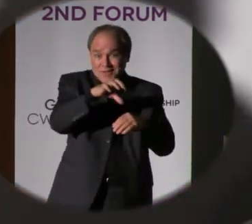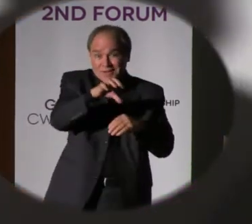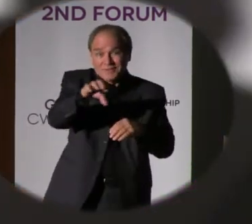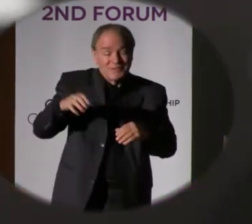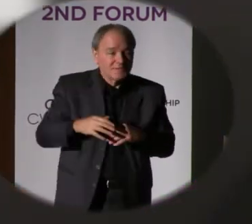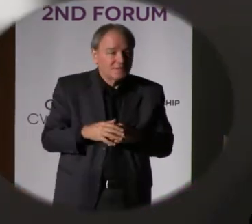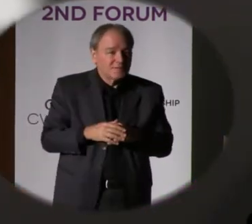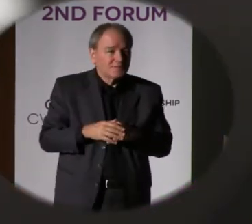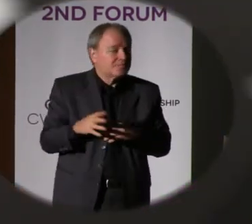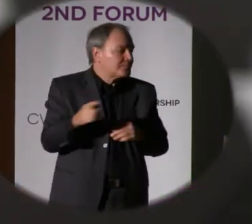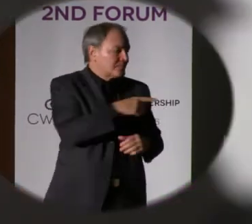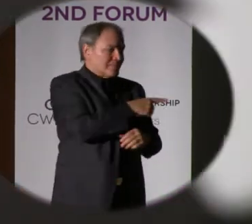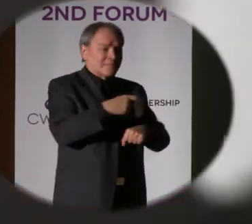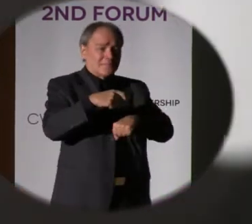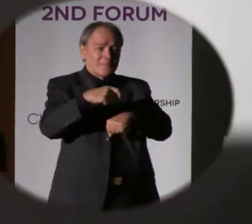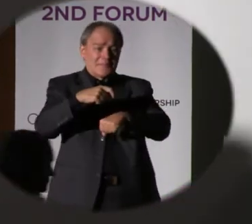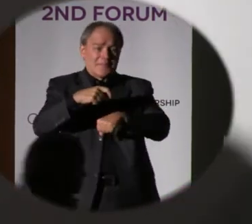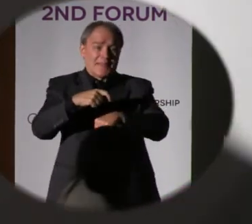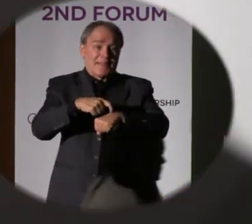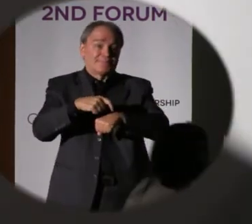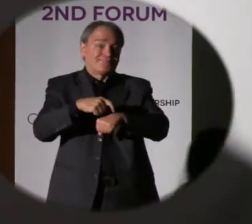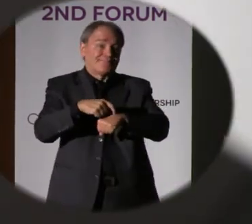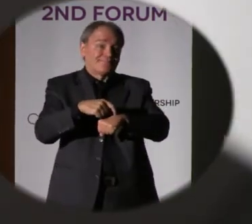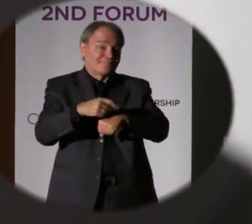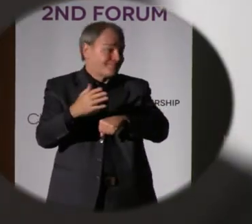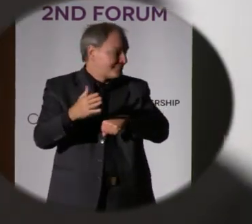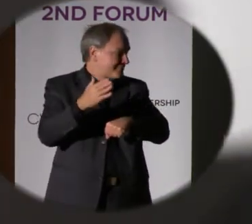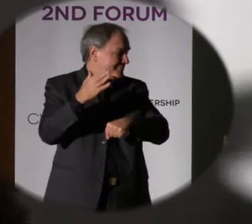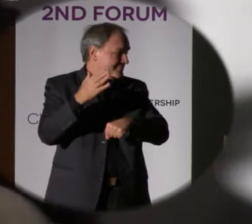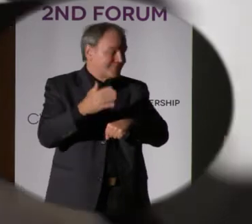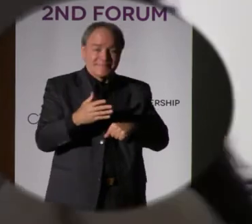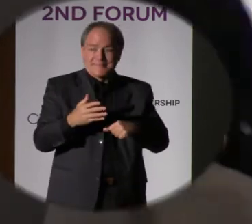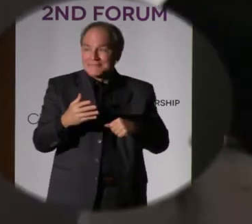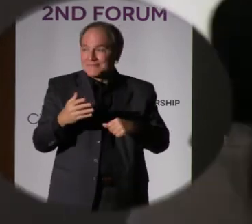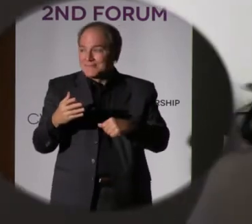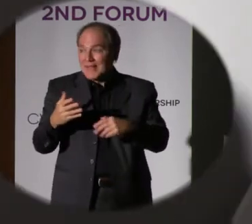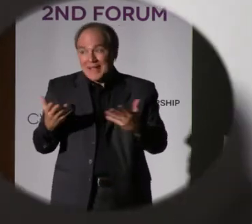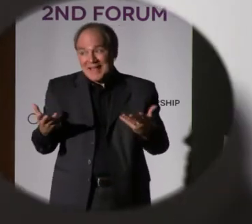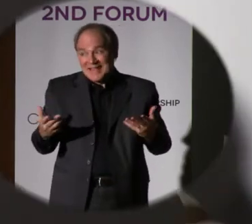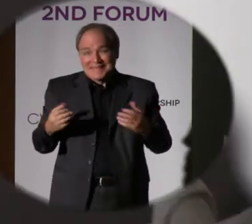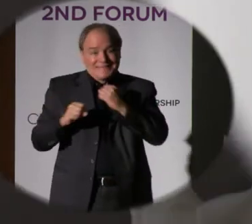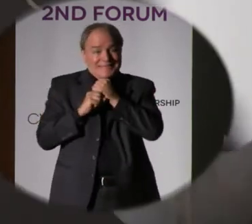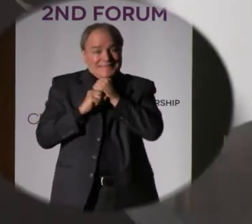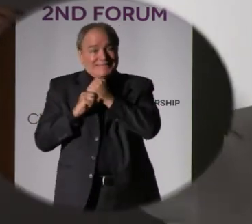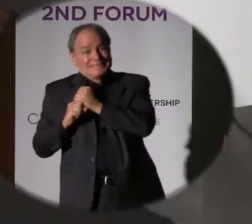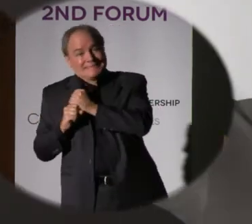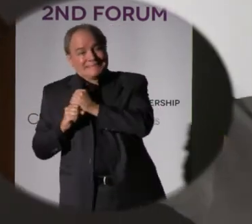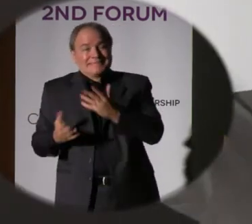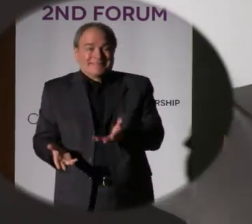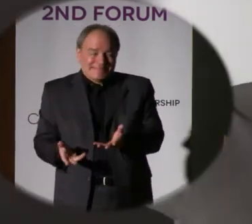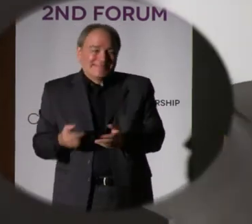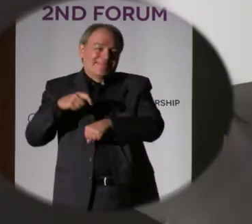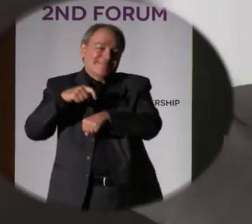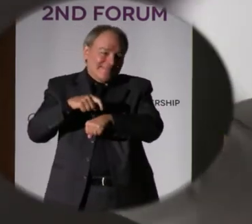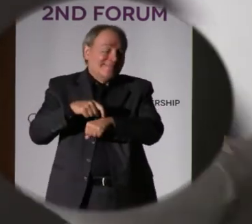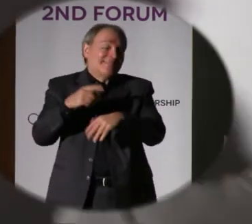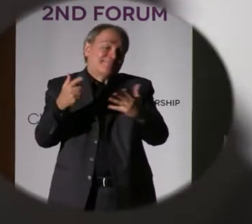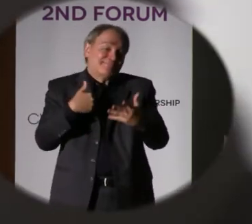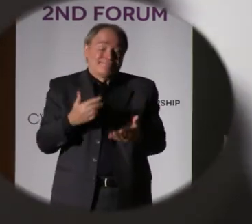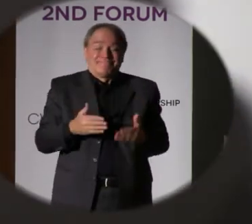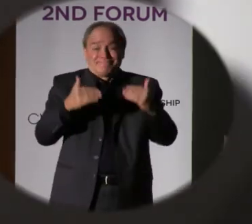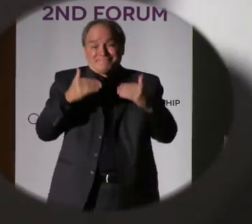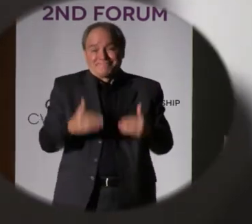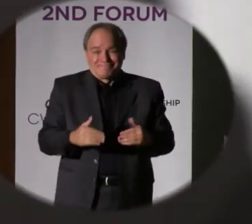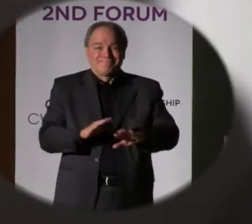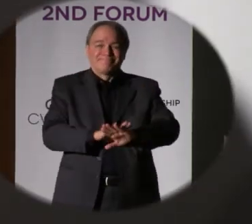Unfortunately, given time constraints, I think I'm forced to stop here. Again, many of these questions will